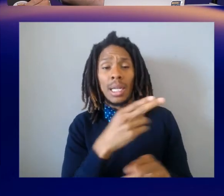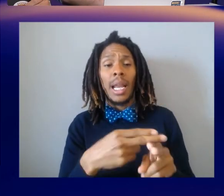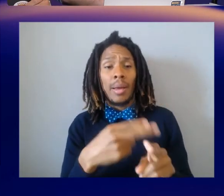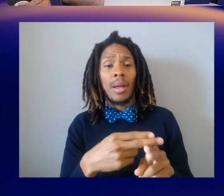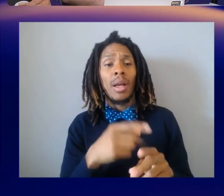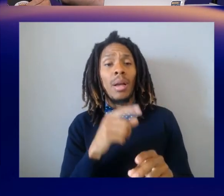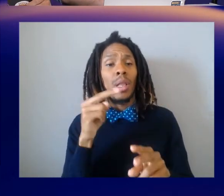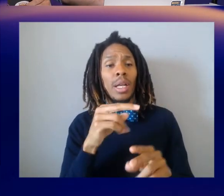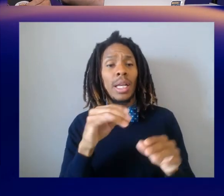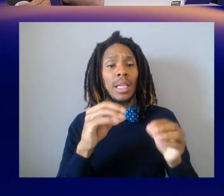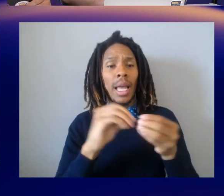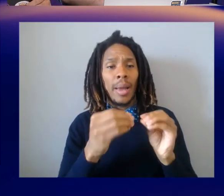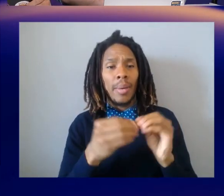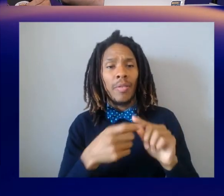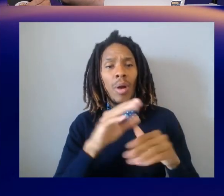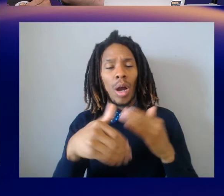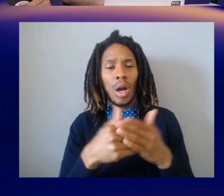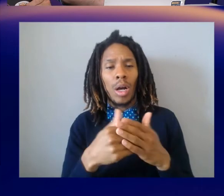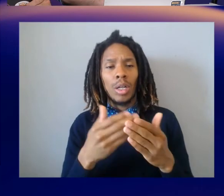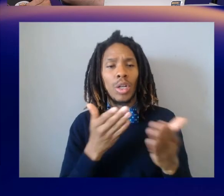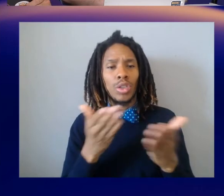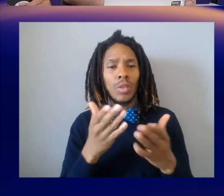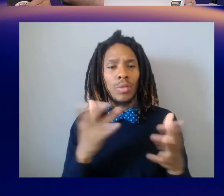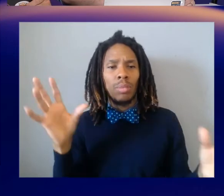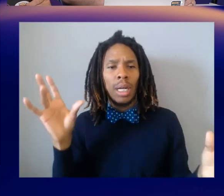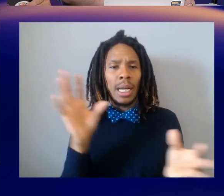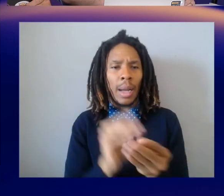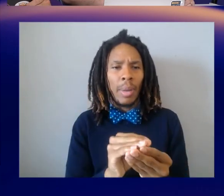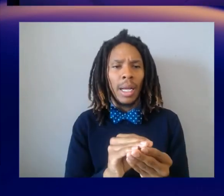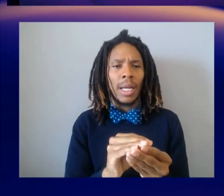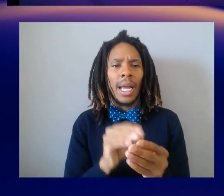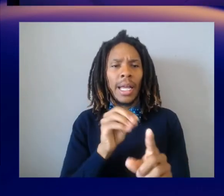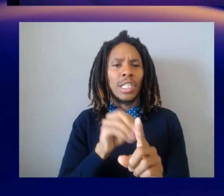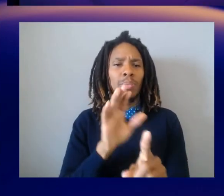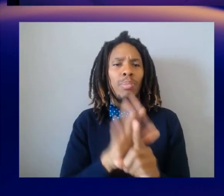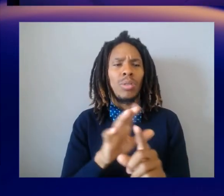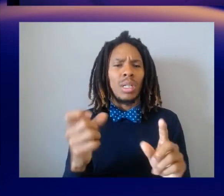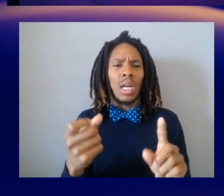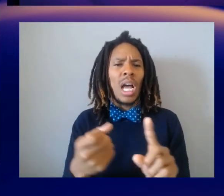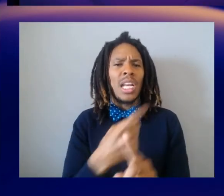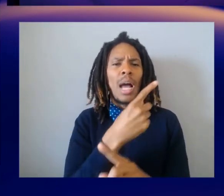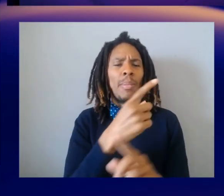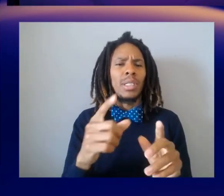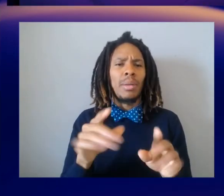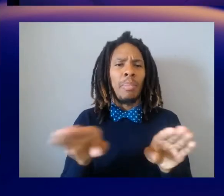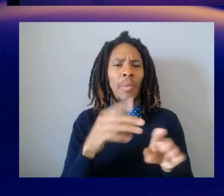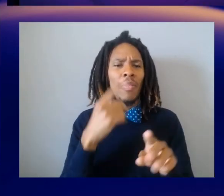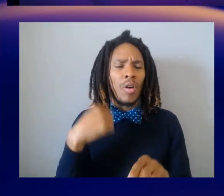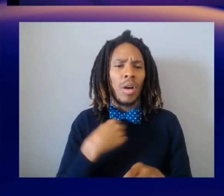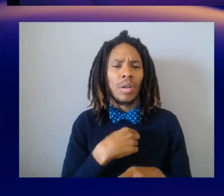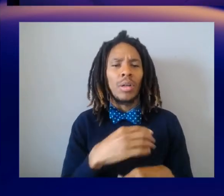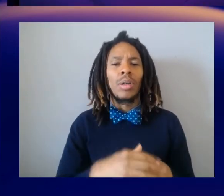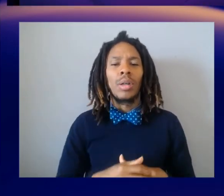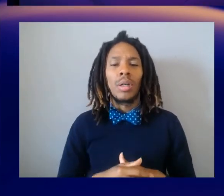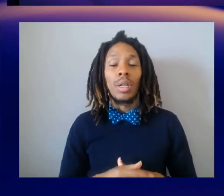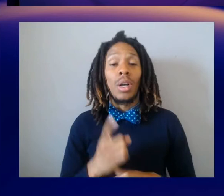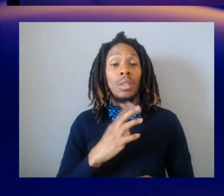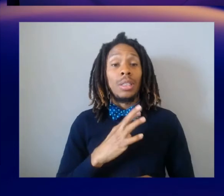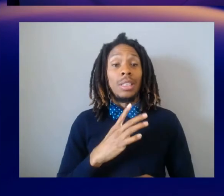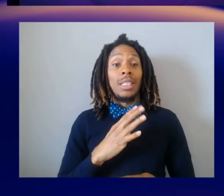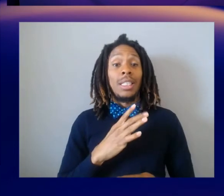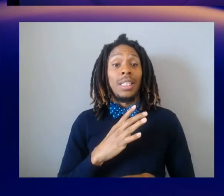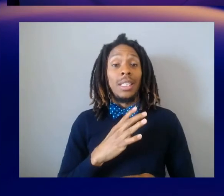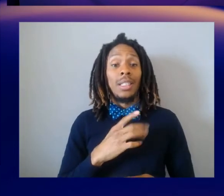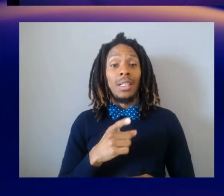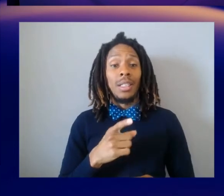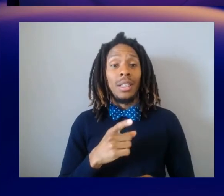from other services and combine them together and expose an anomalous behavior for us. So let's say, and what's really neat about this is it will pull in